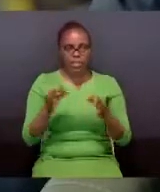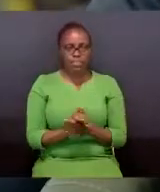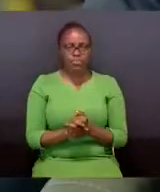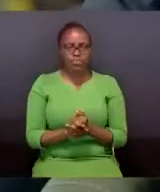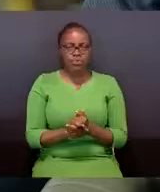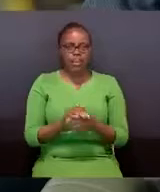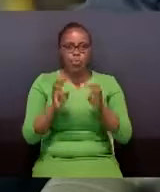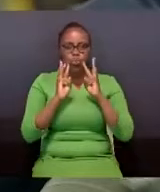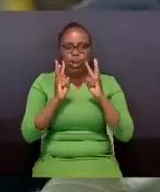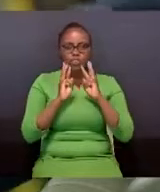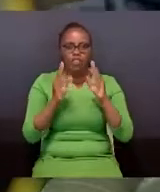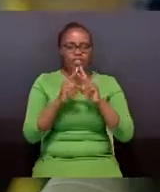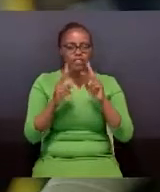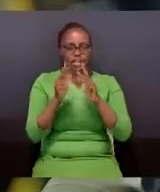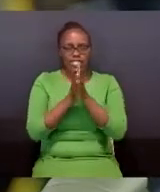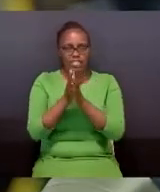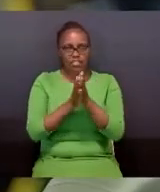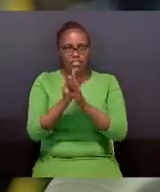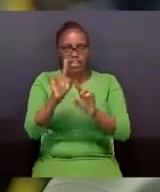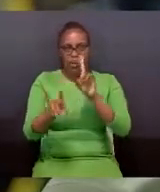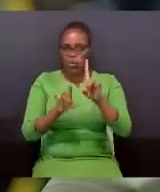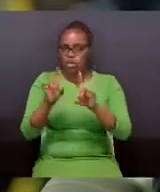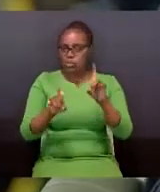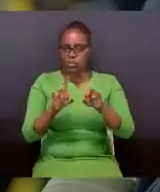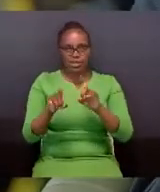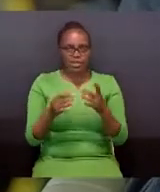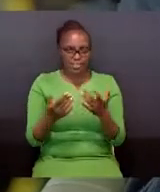Wow, this is a very loaded question, but